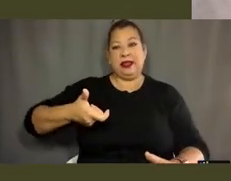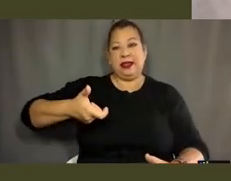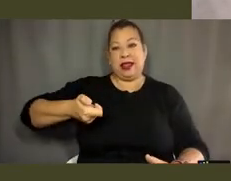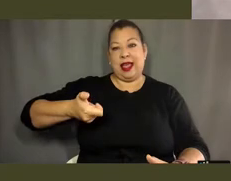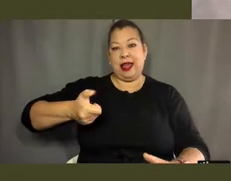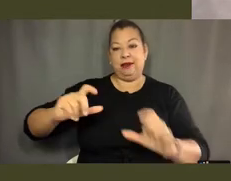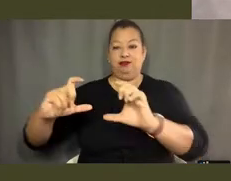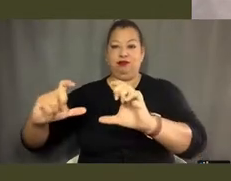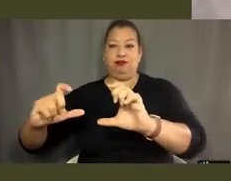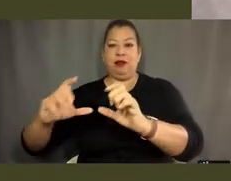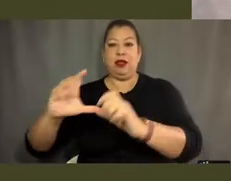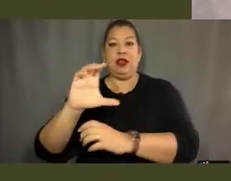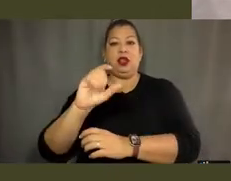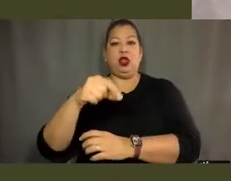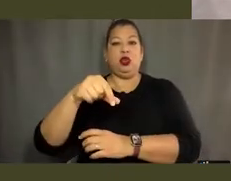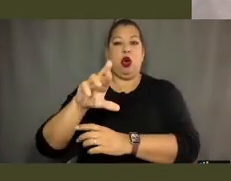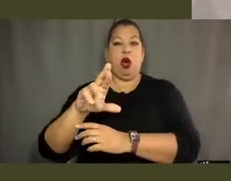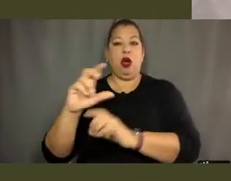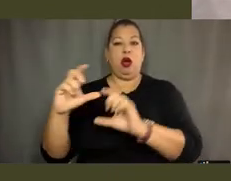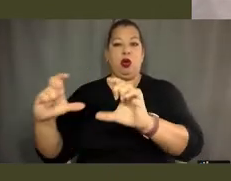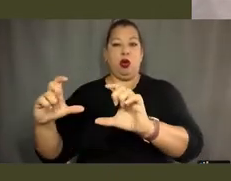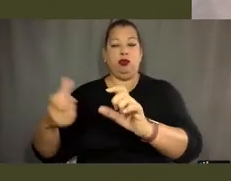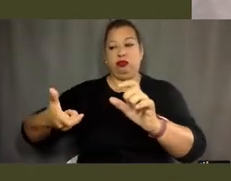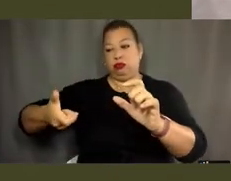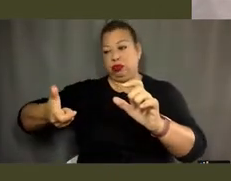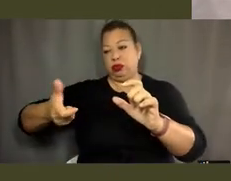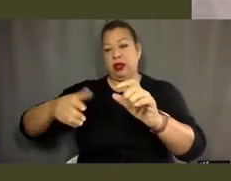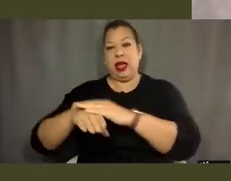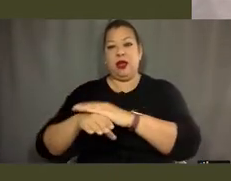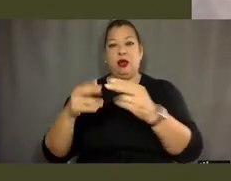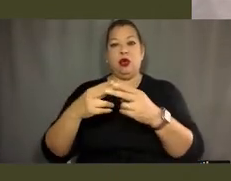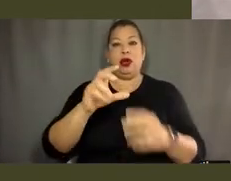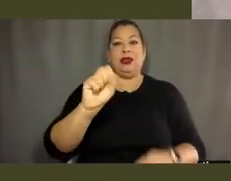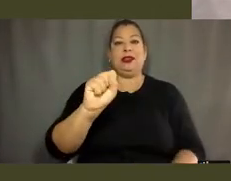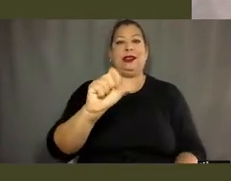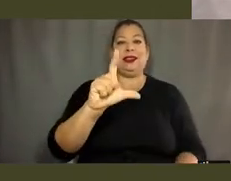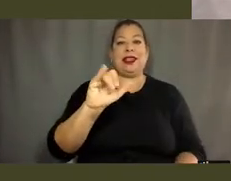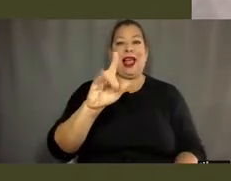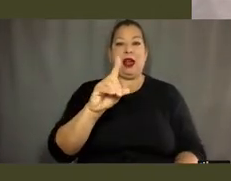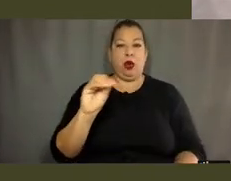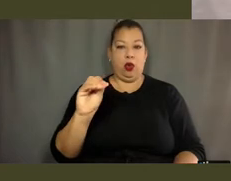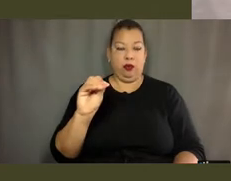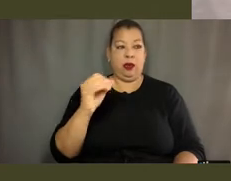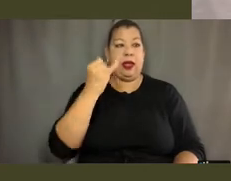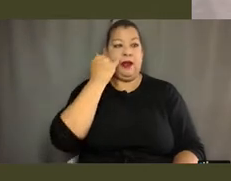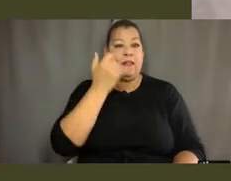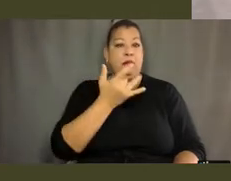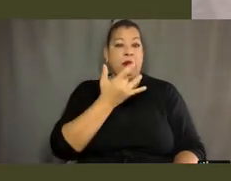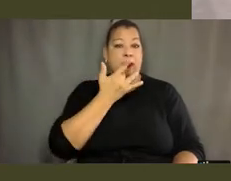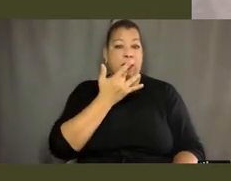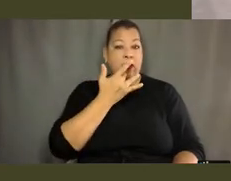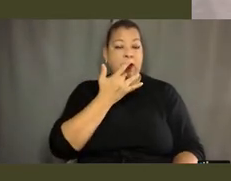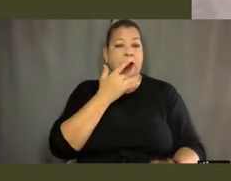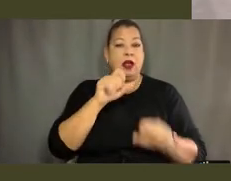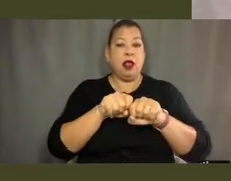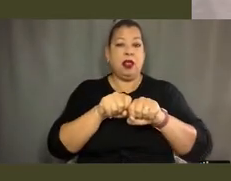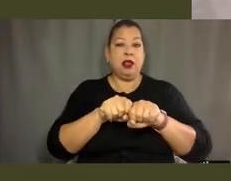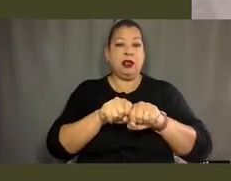of the screen to access something called Slido. Or, if you prefer, just launch the Slido, go